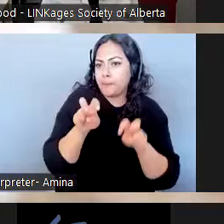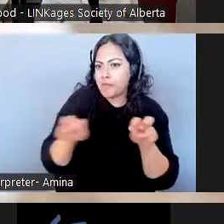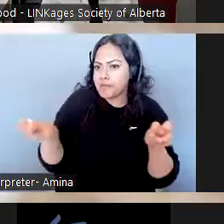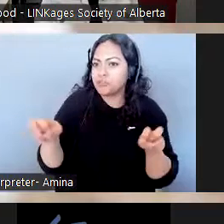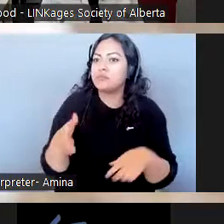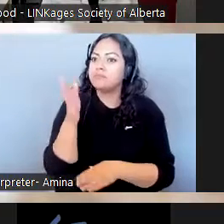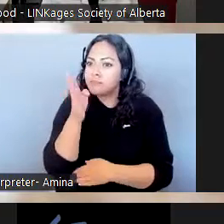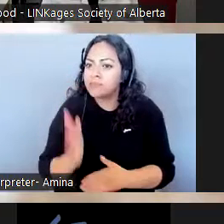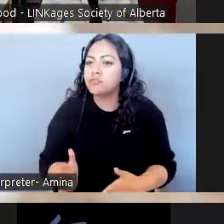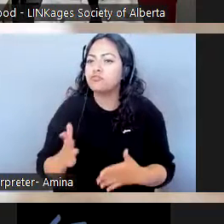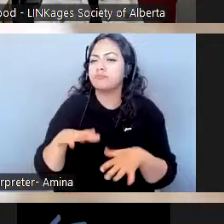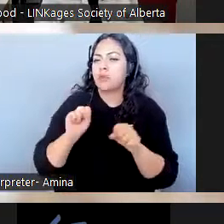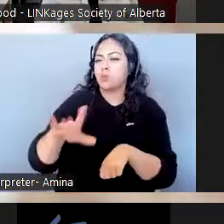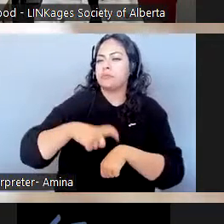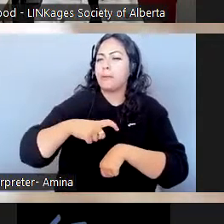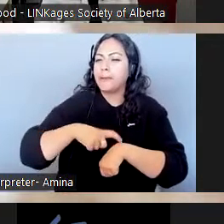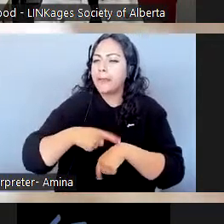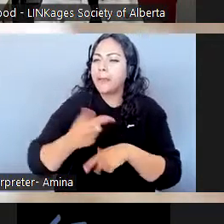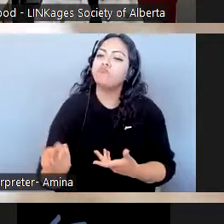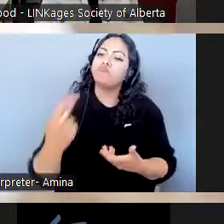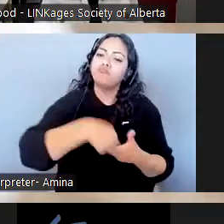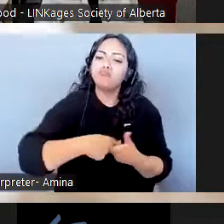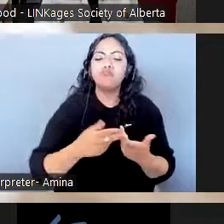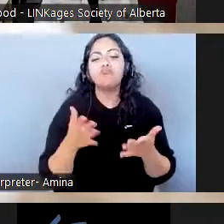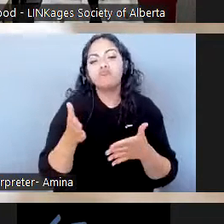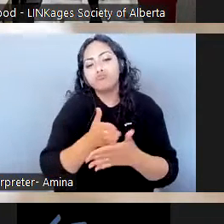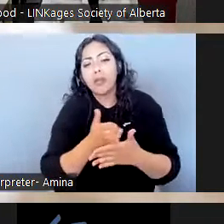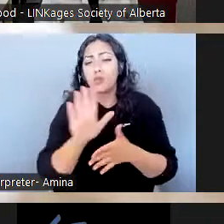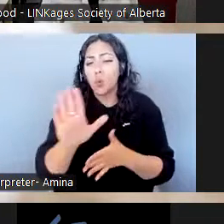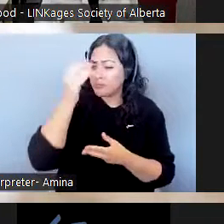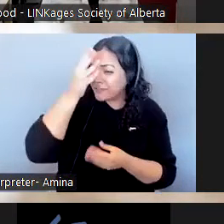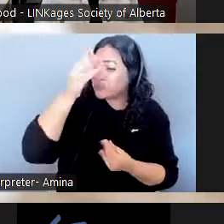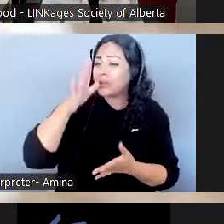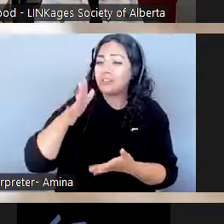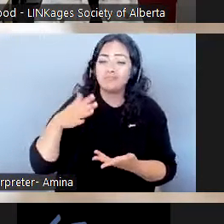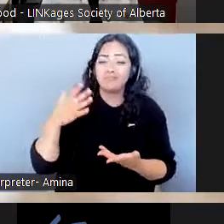appreciate you sharing your wealth of information and experience with us. It has been